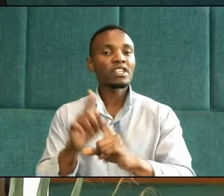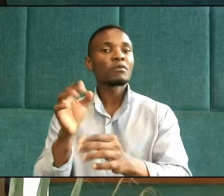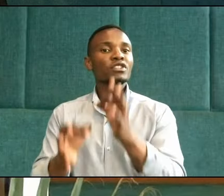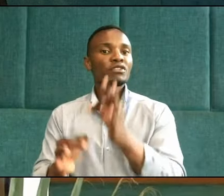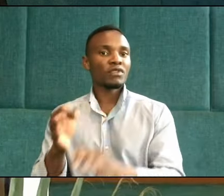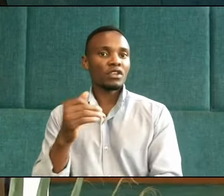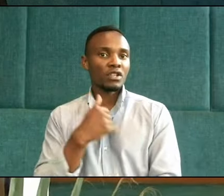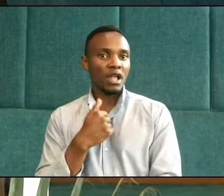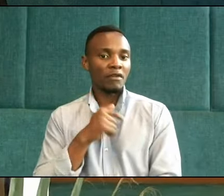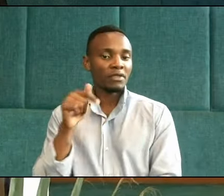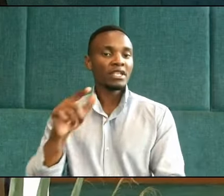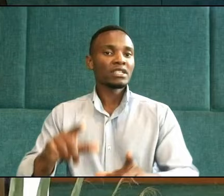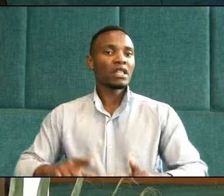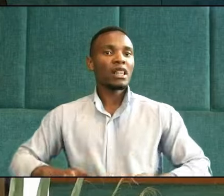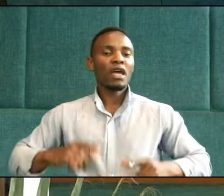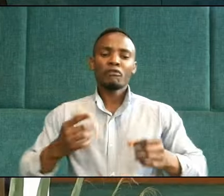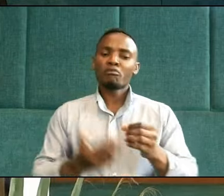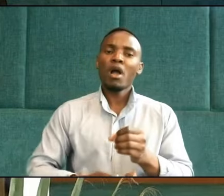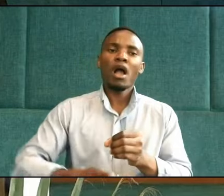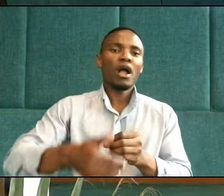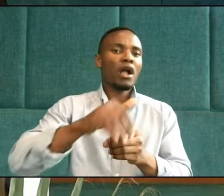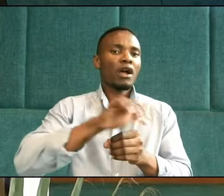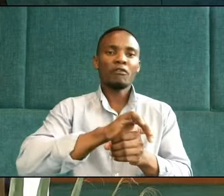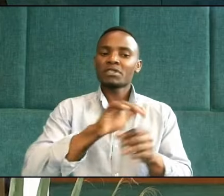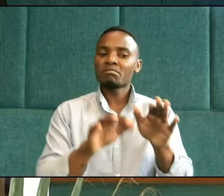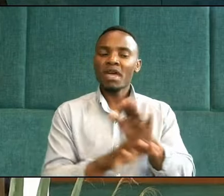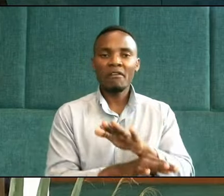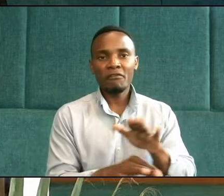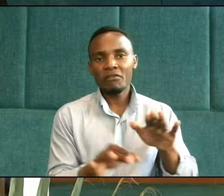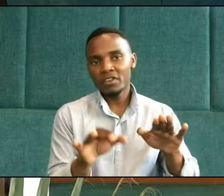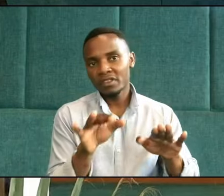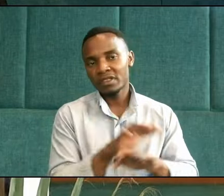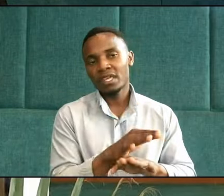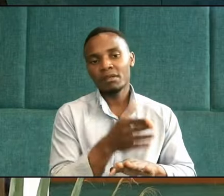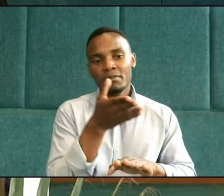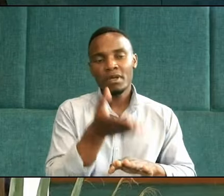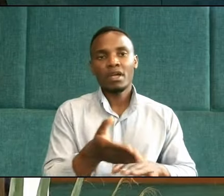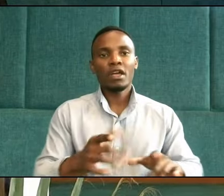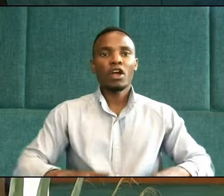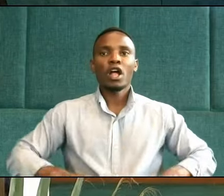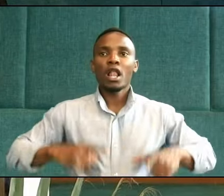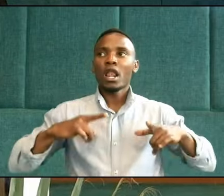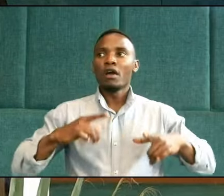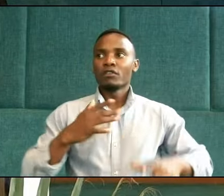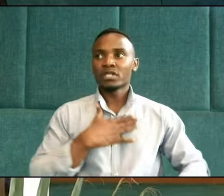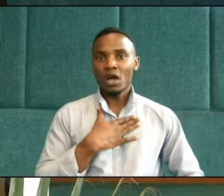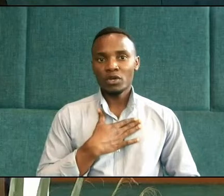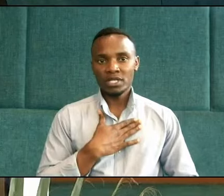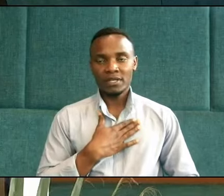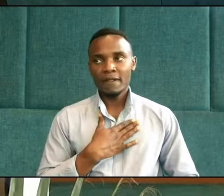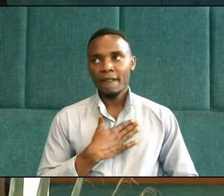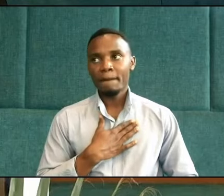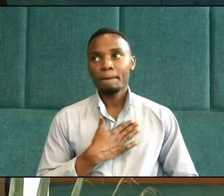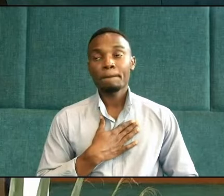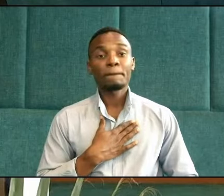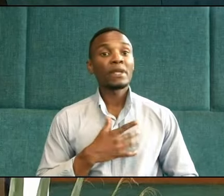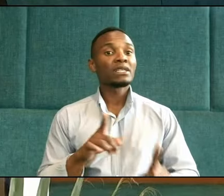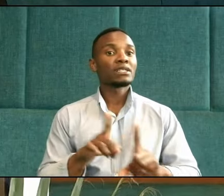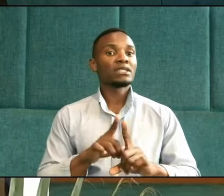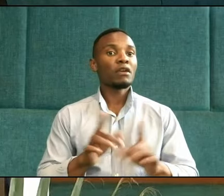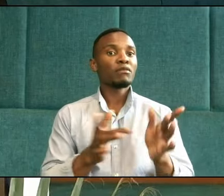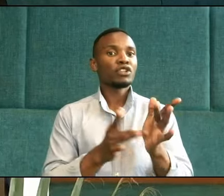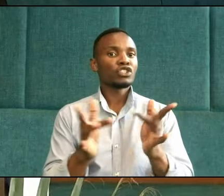is encompassing all the aspects of our lives. And the disciples